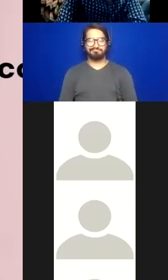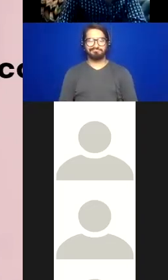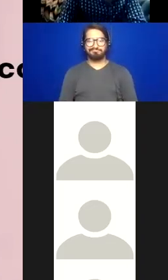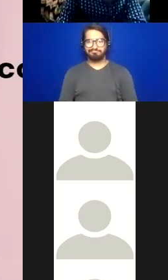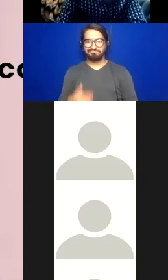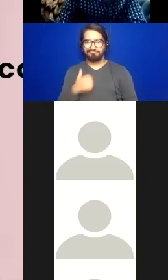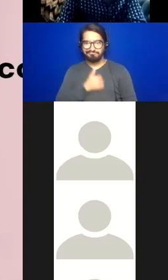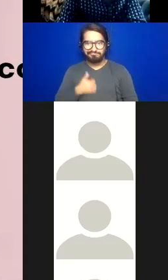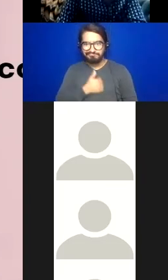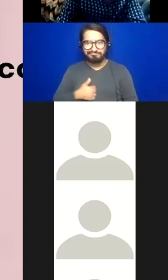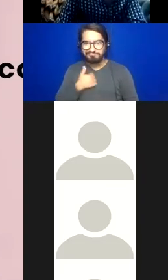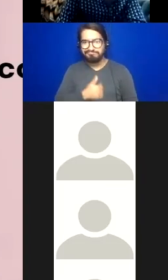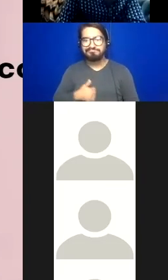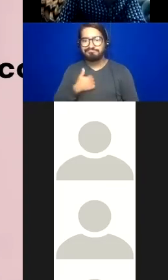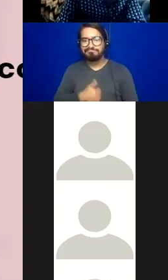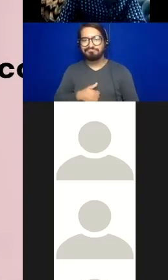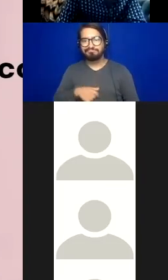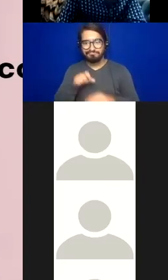Sorry, just messaging an interpreter.